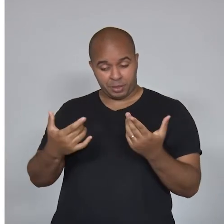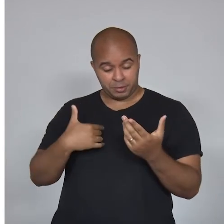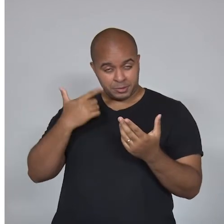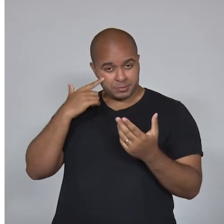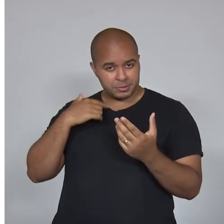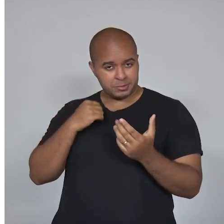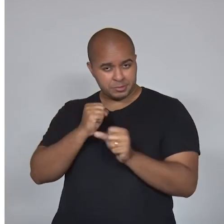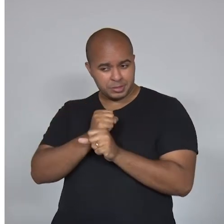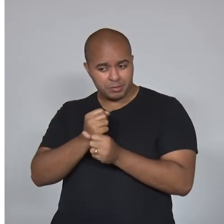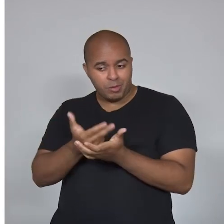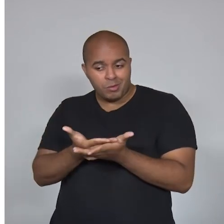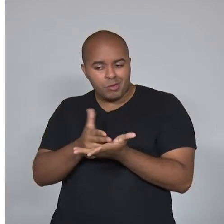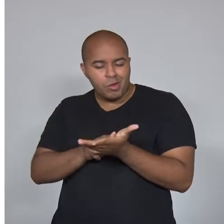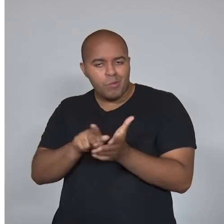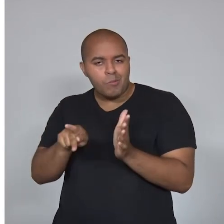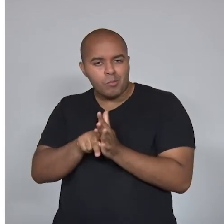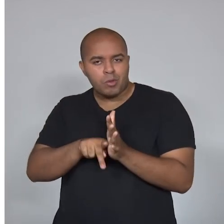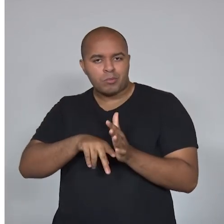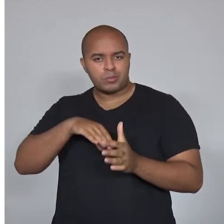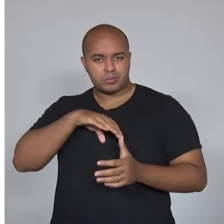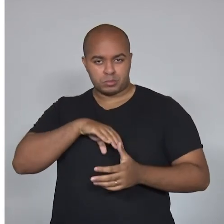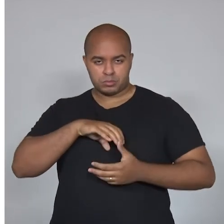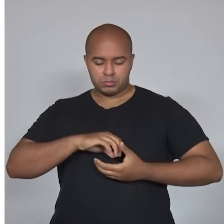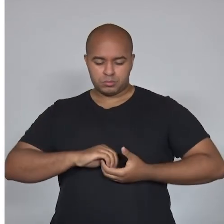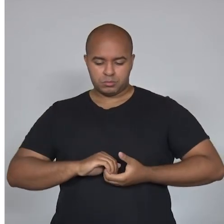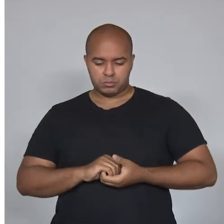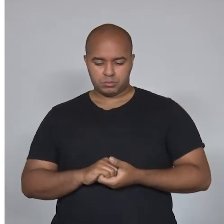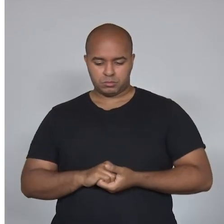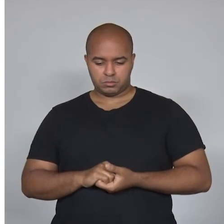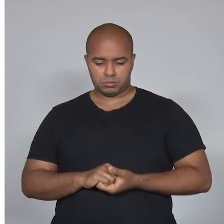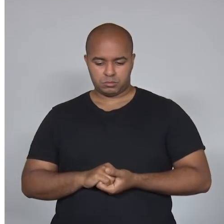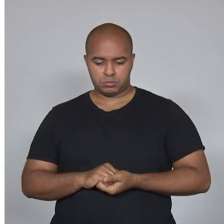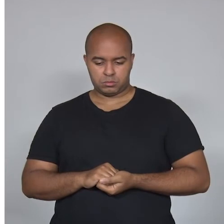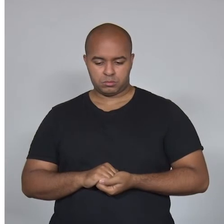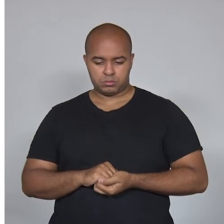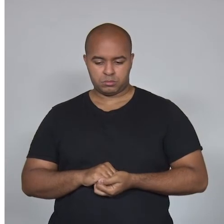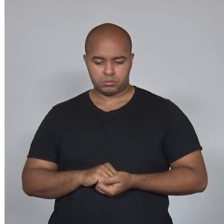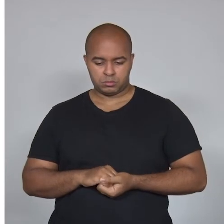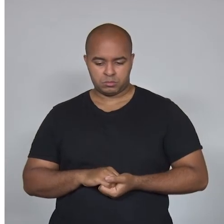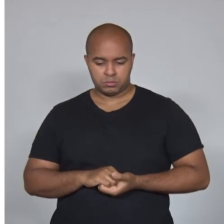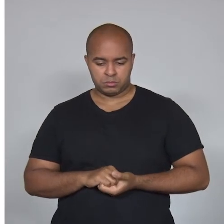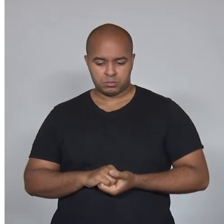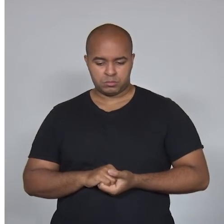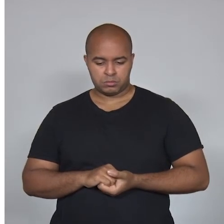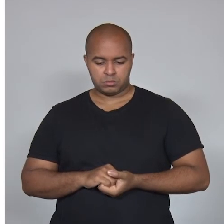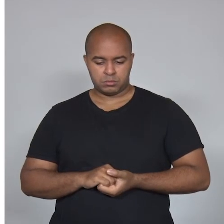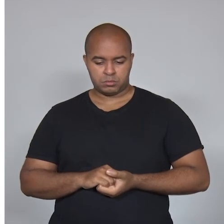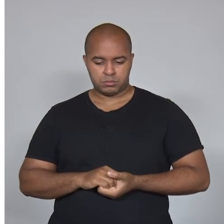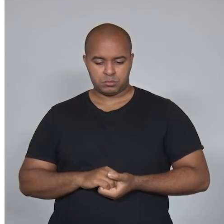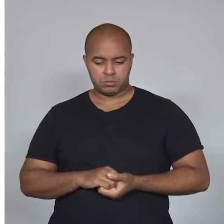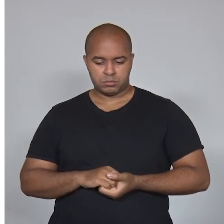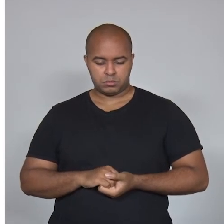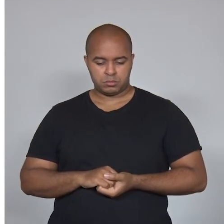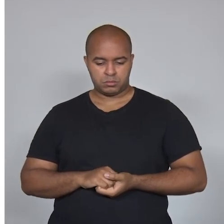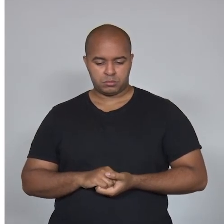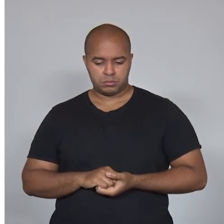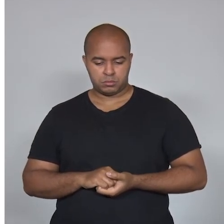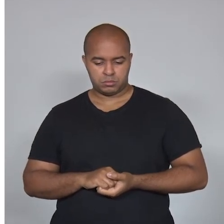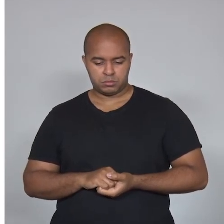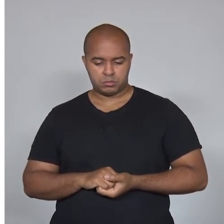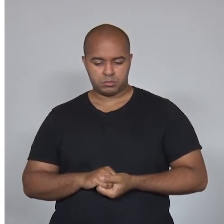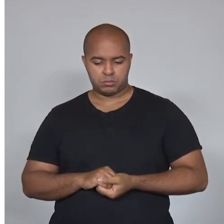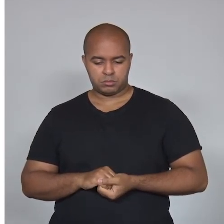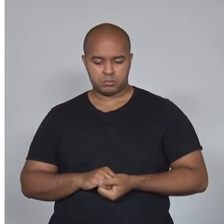the flu originated at Fort Riley, Kansas, and spread via soldiers wherever they were